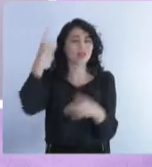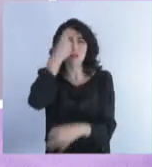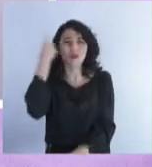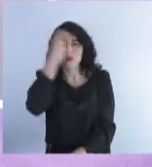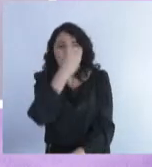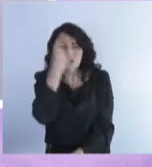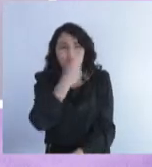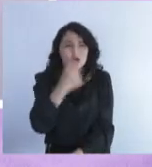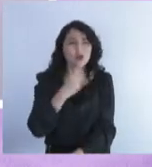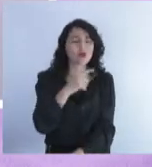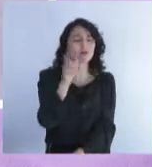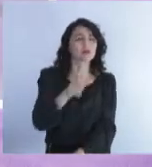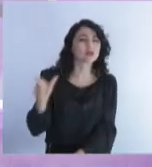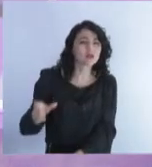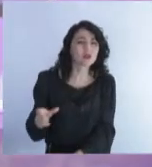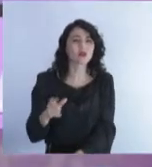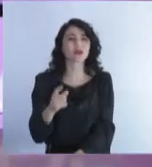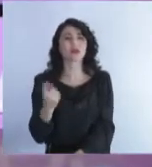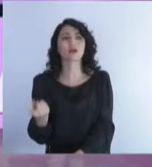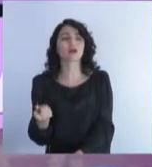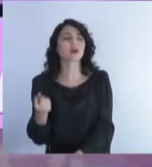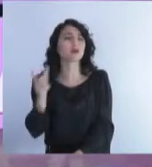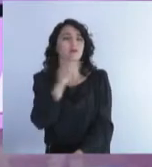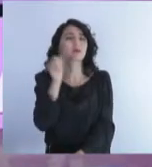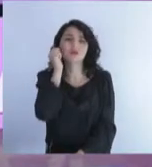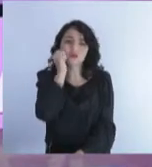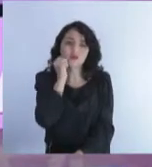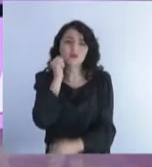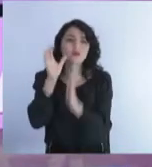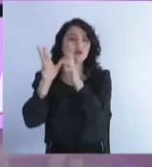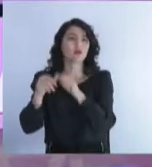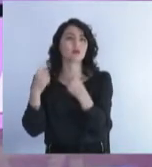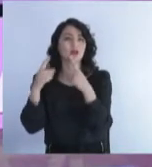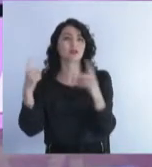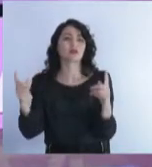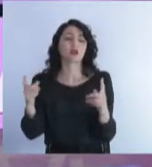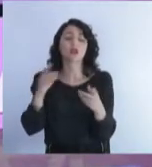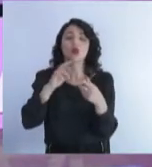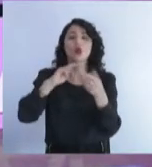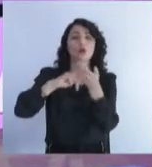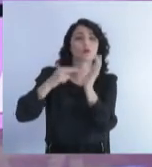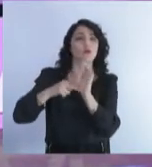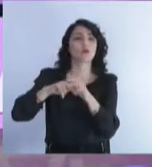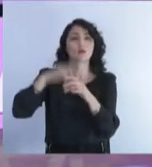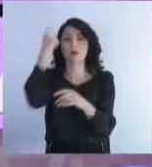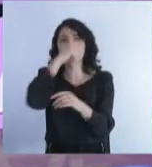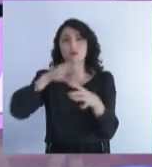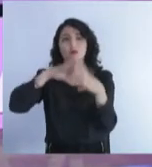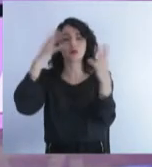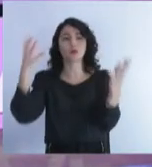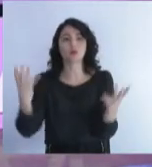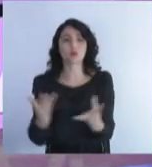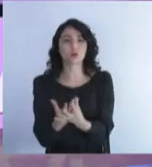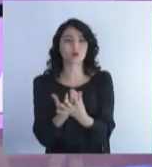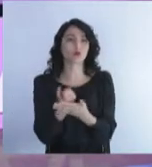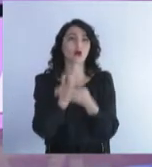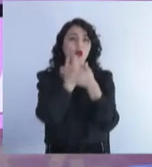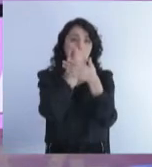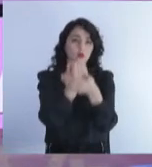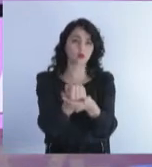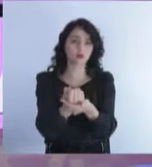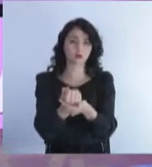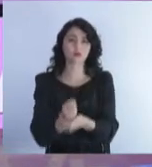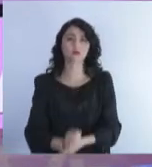worries about our loved ones. What about them? Worries about the state of the world. And it's these that we can reduce